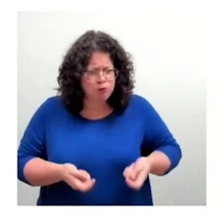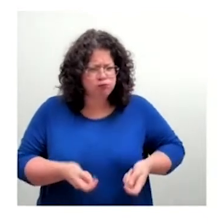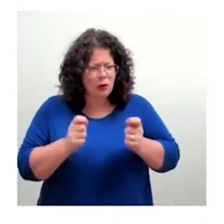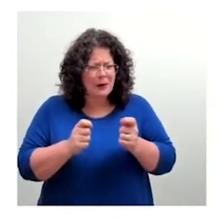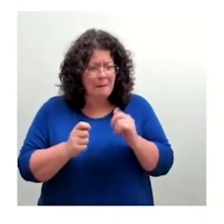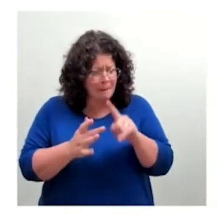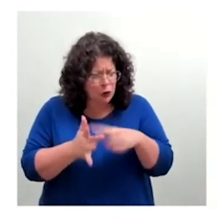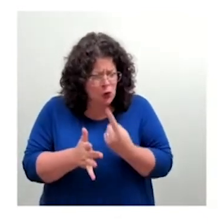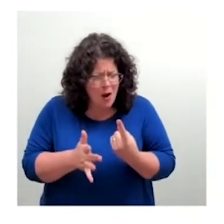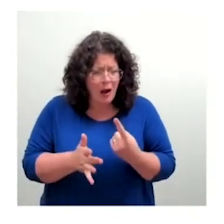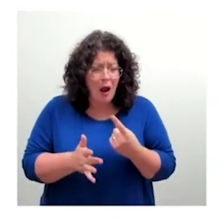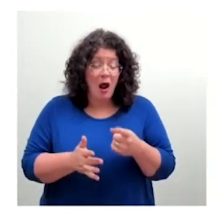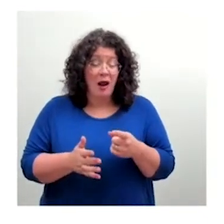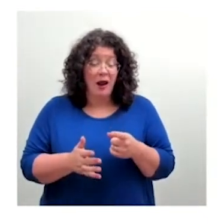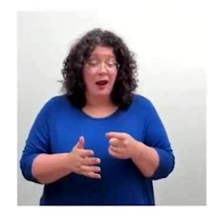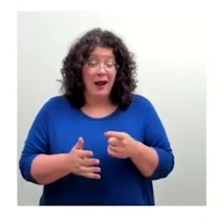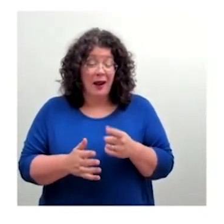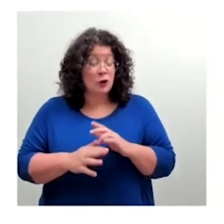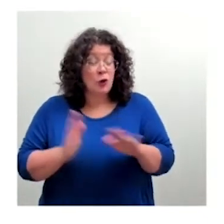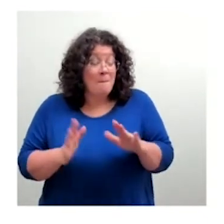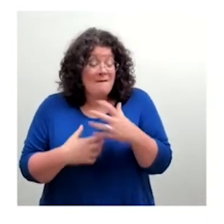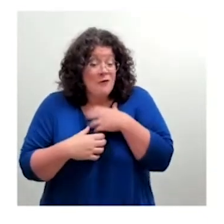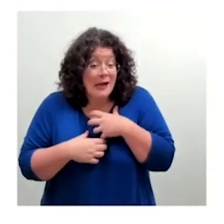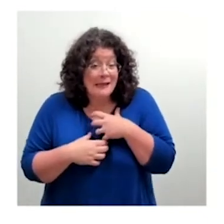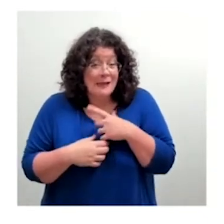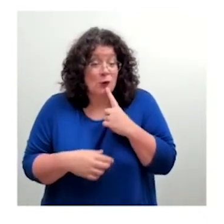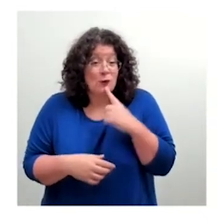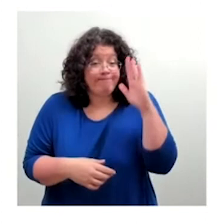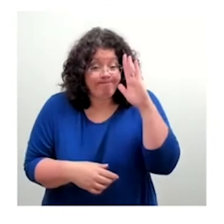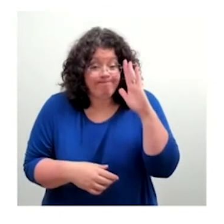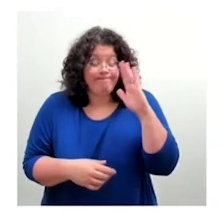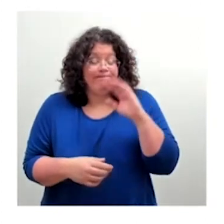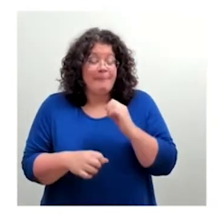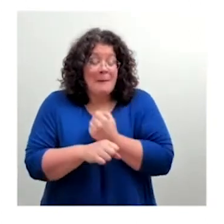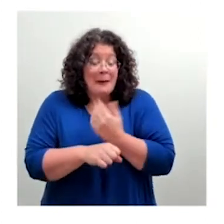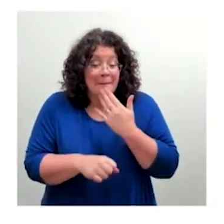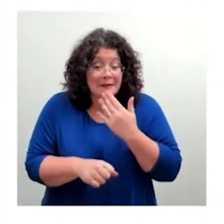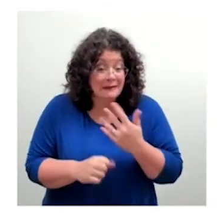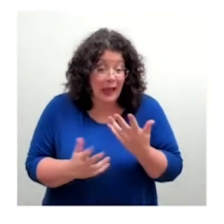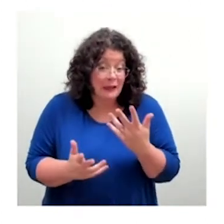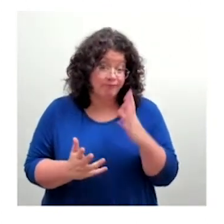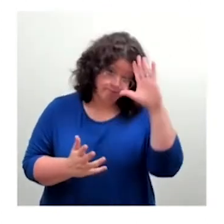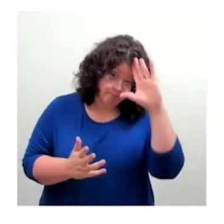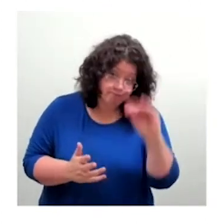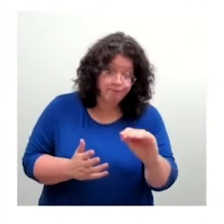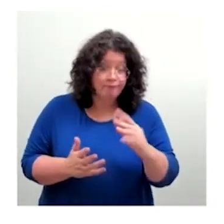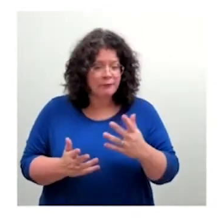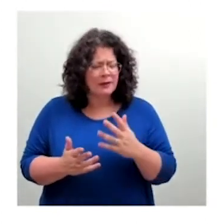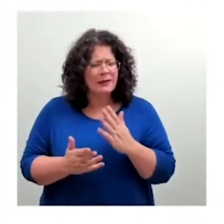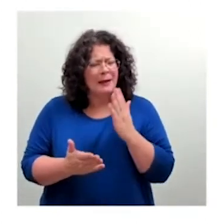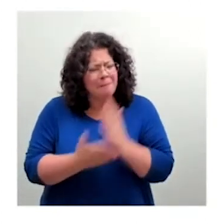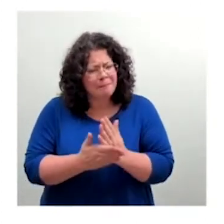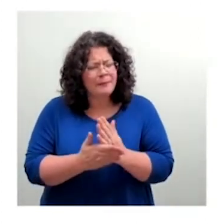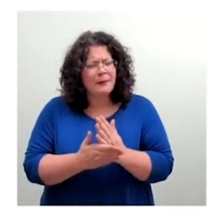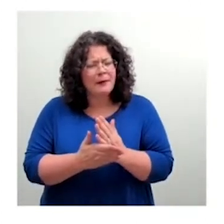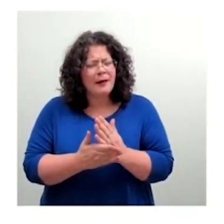sure that you're giving people the confidence to complain almost, encouraging people to